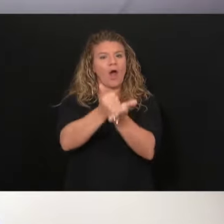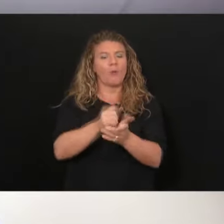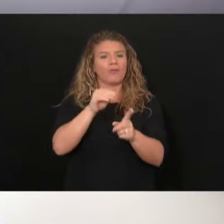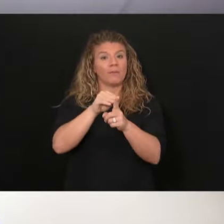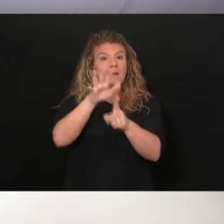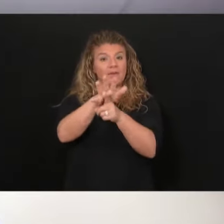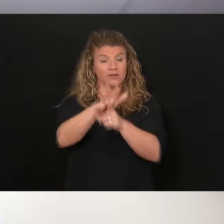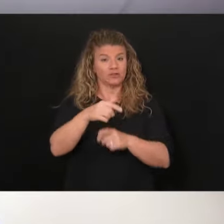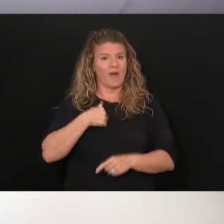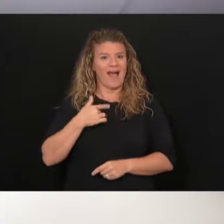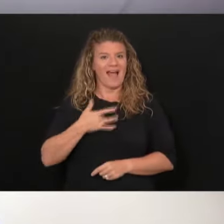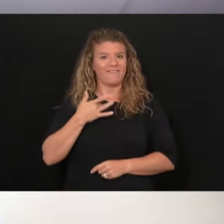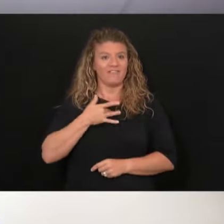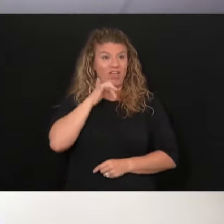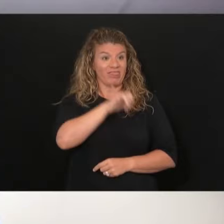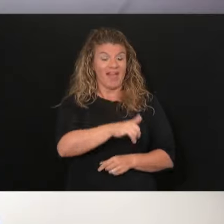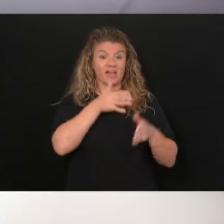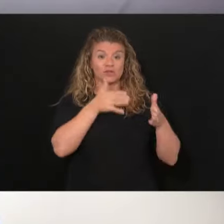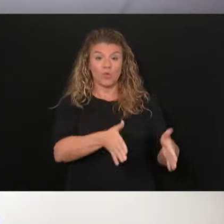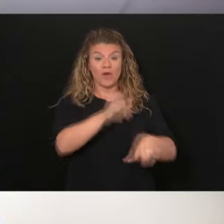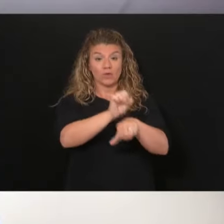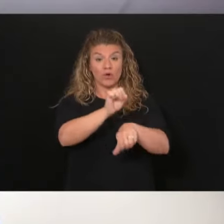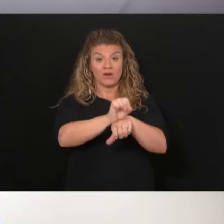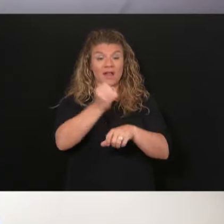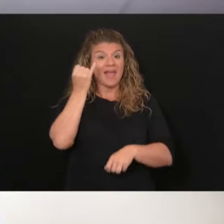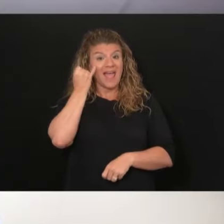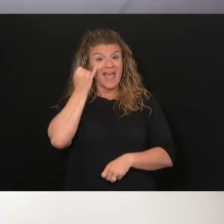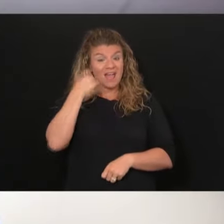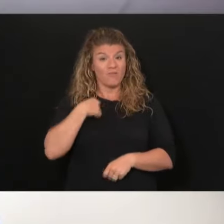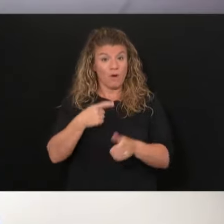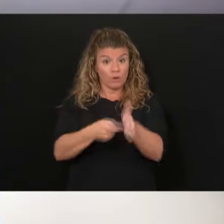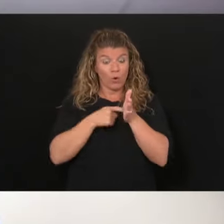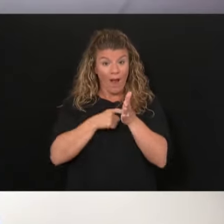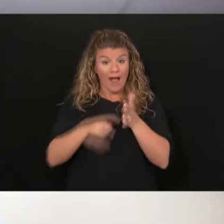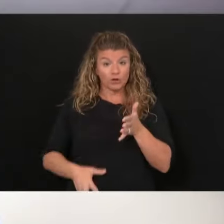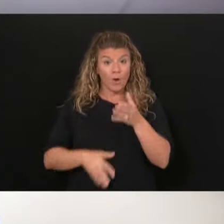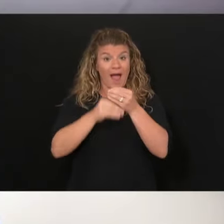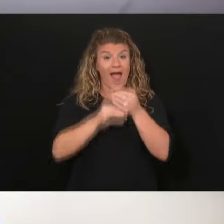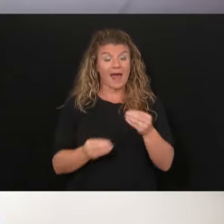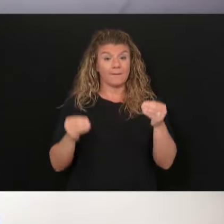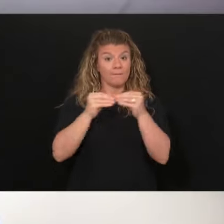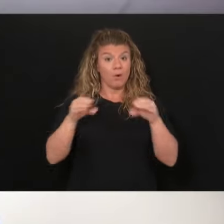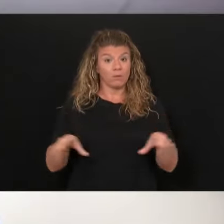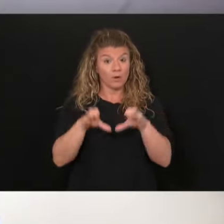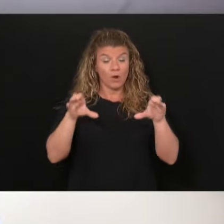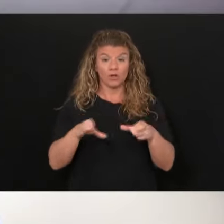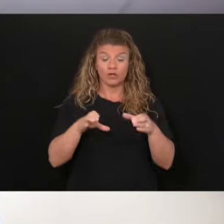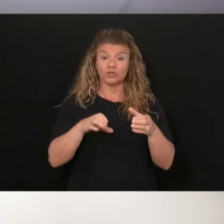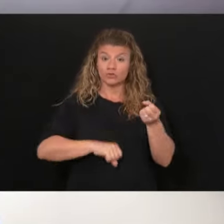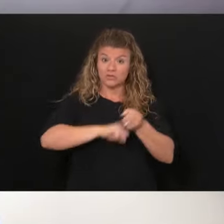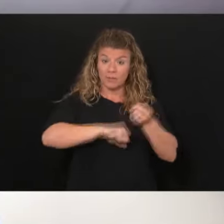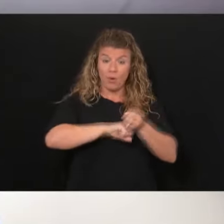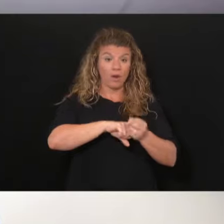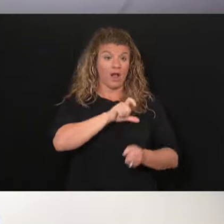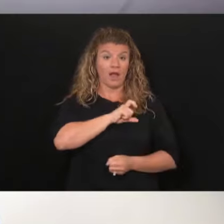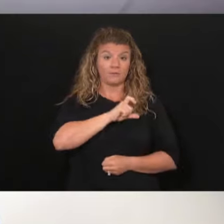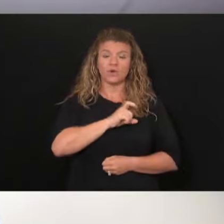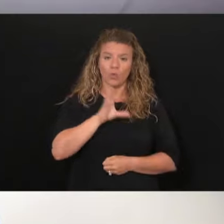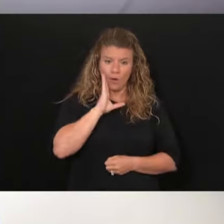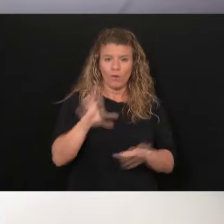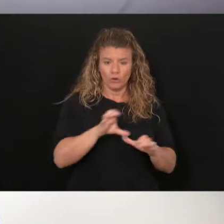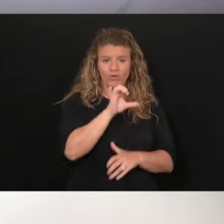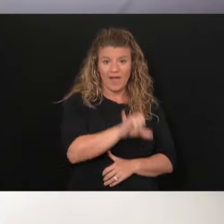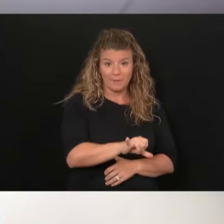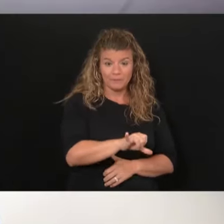those are the ways that will work. And should we be required to do other activities to support law enforcement, we'll be prepared to do that. But I